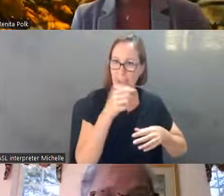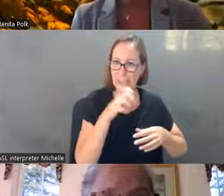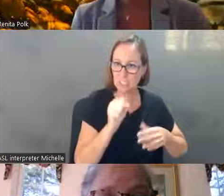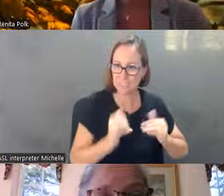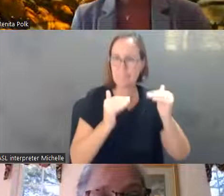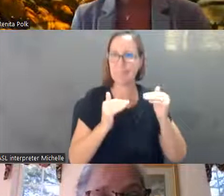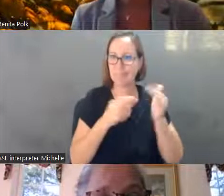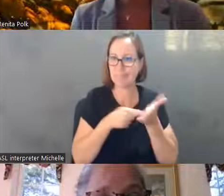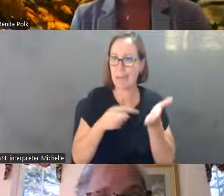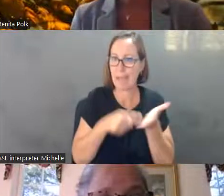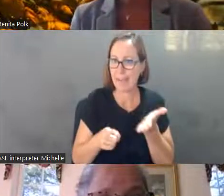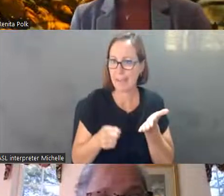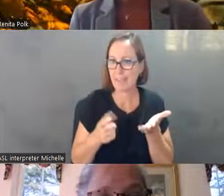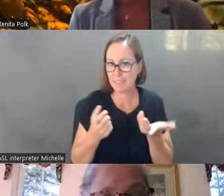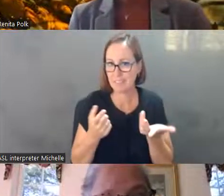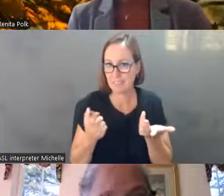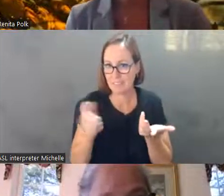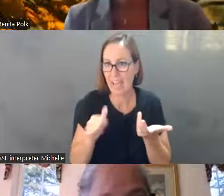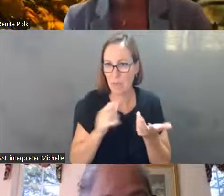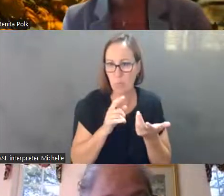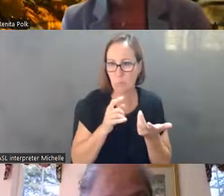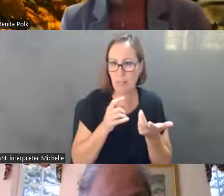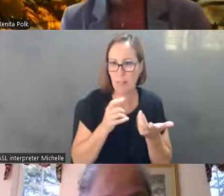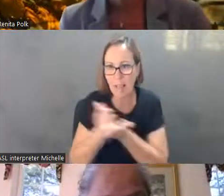these professions.